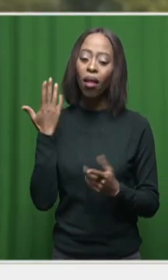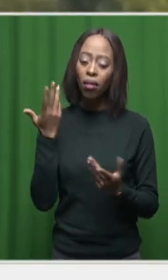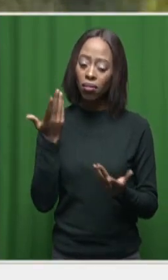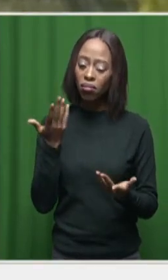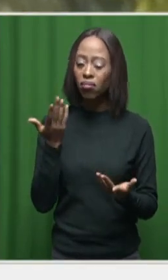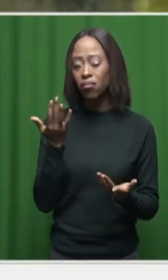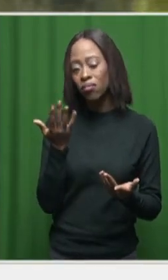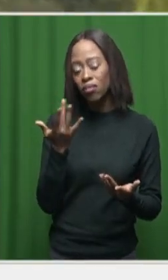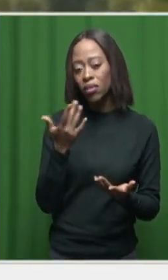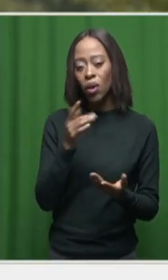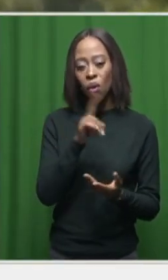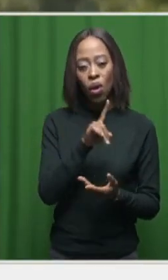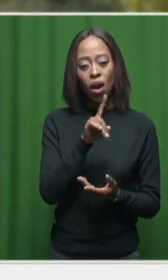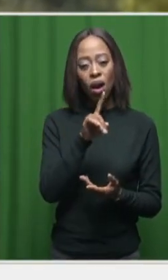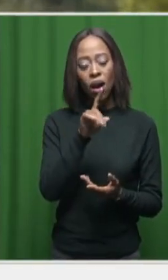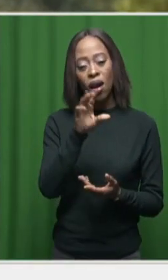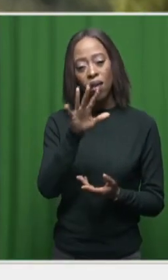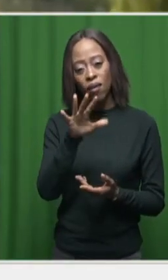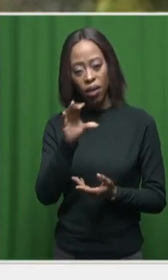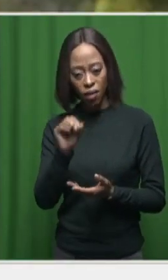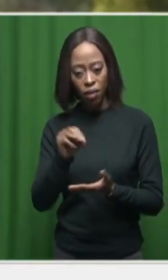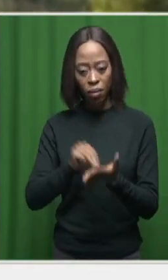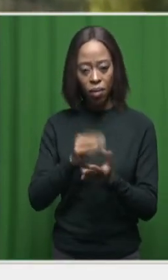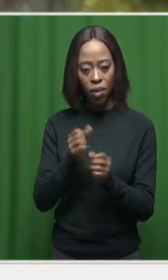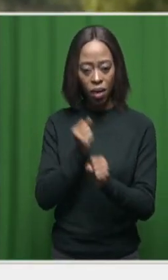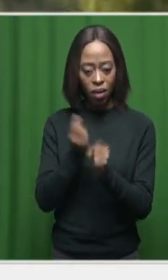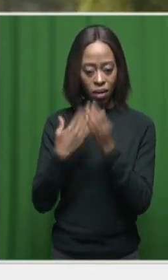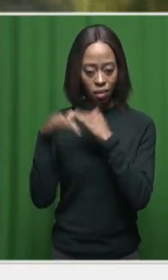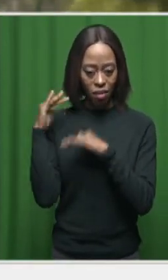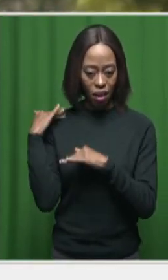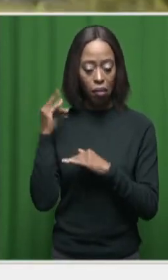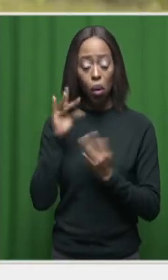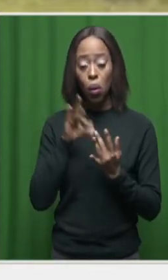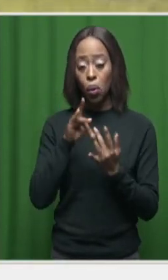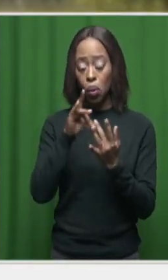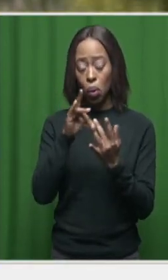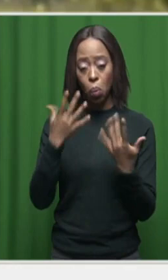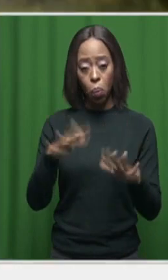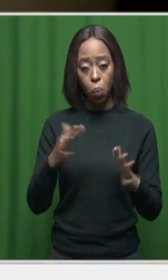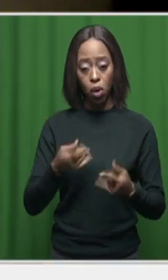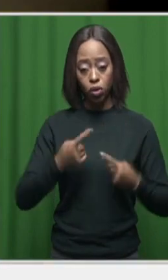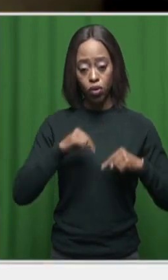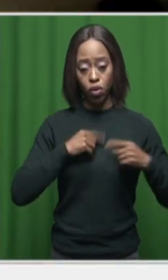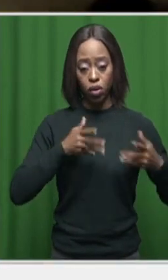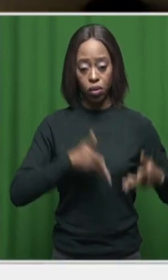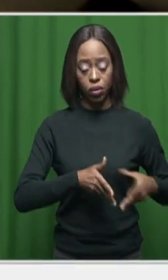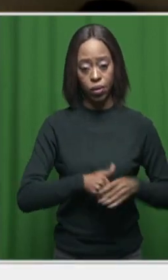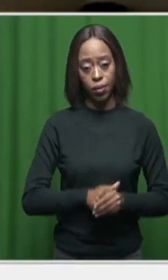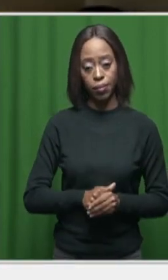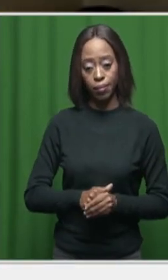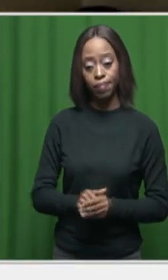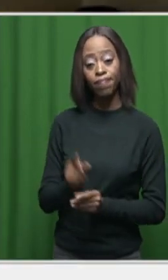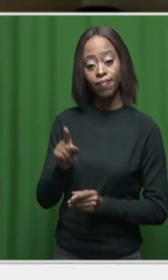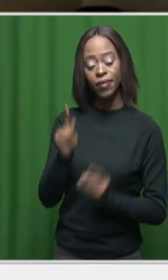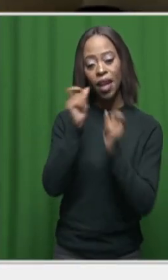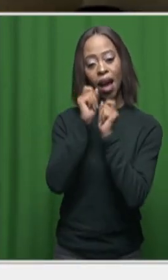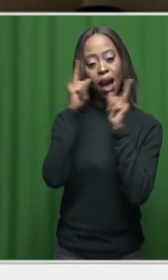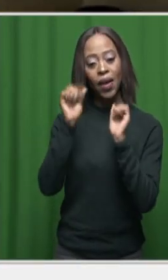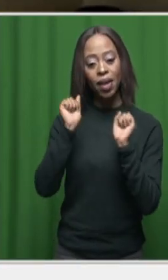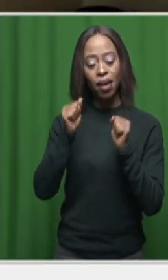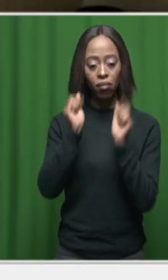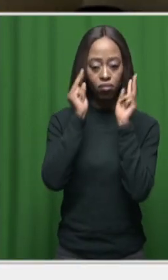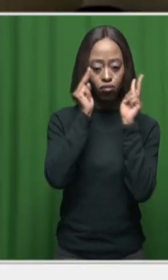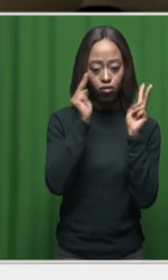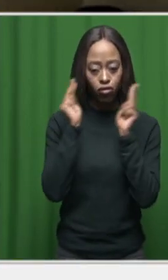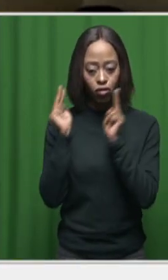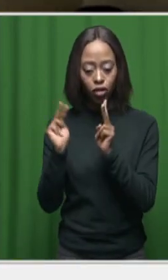backdating about 150 million years ago, and that is unique to Mabula Game Reserve. The lodge is aware that some guests